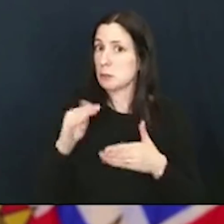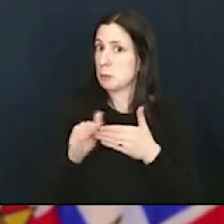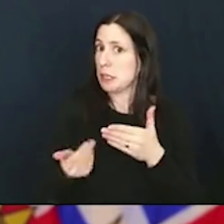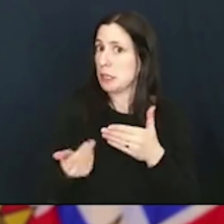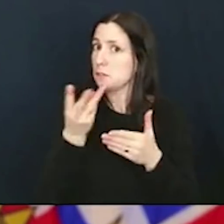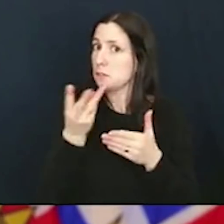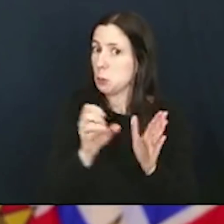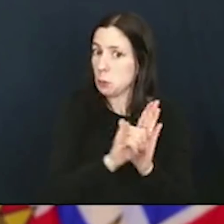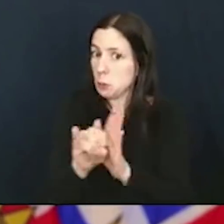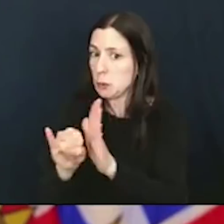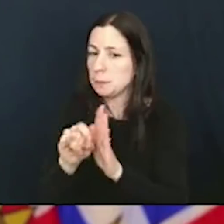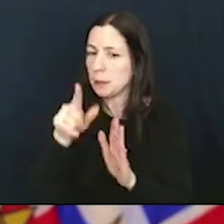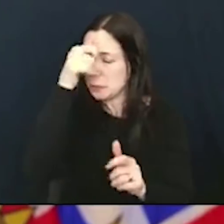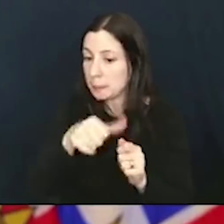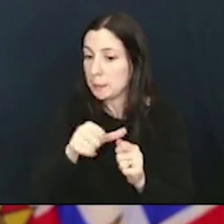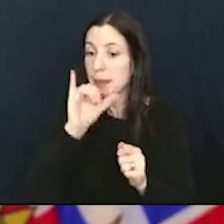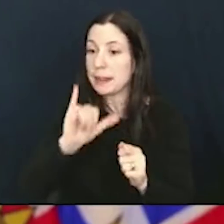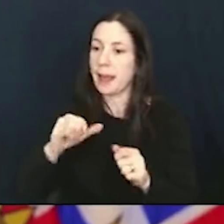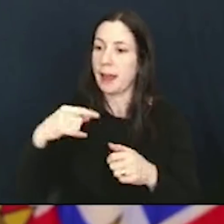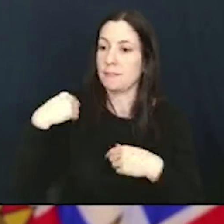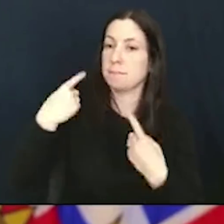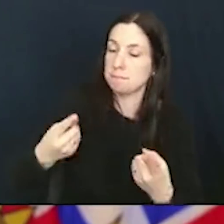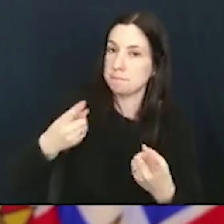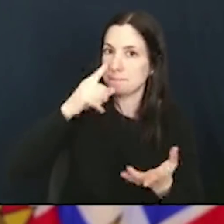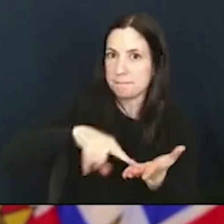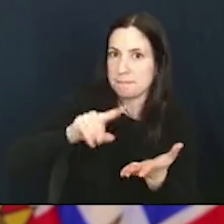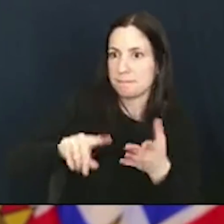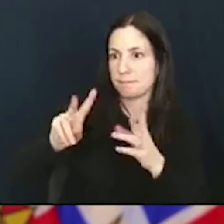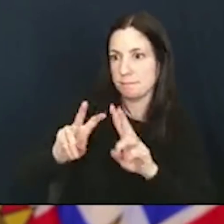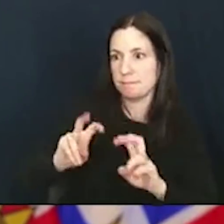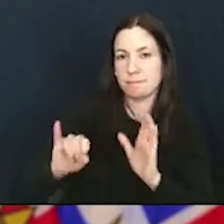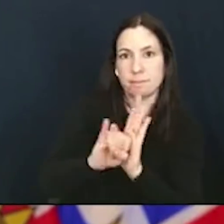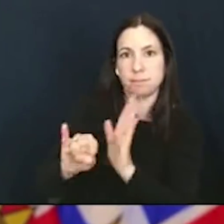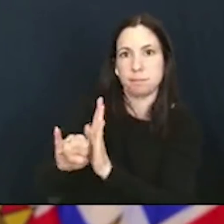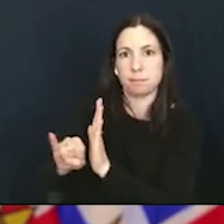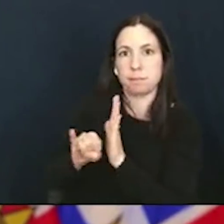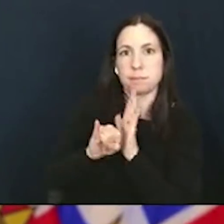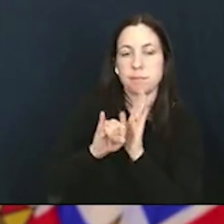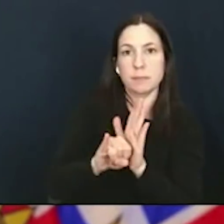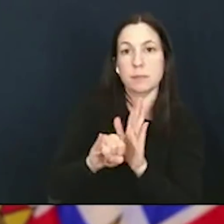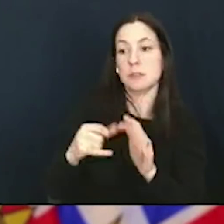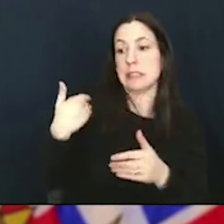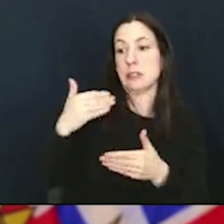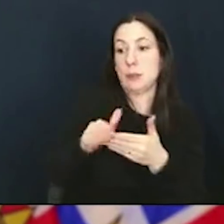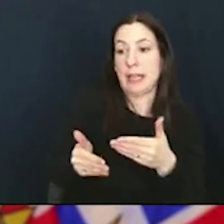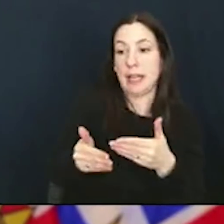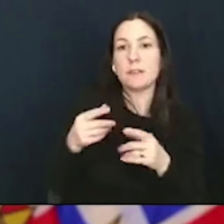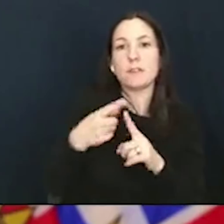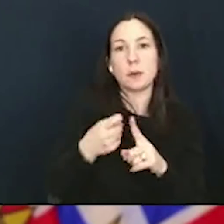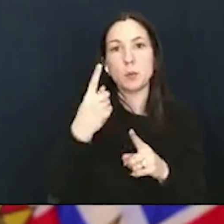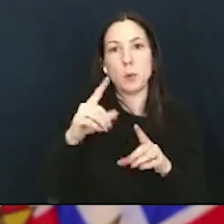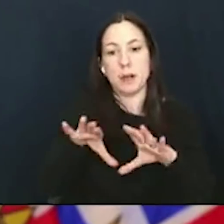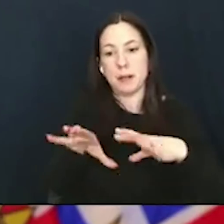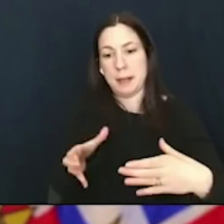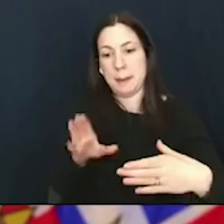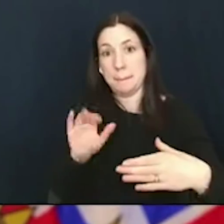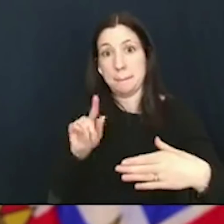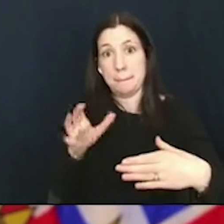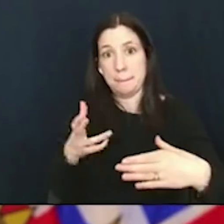associated with these variants of concern. And the cases were identified over the weekend were in a batch that covered several